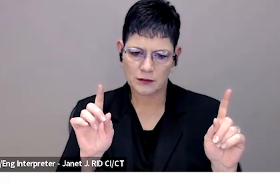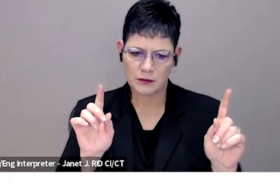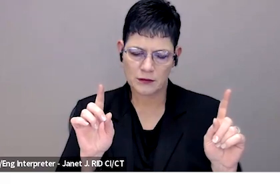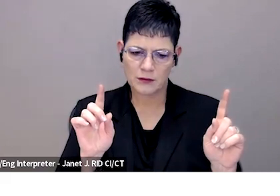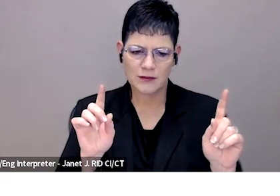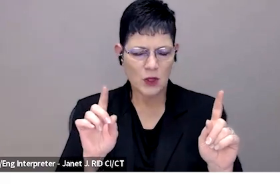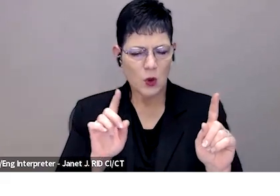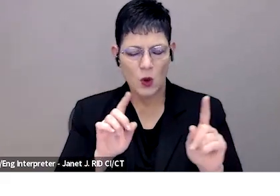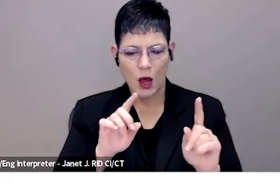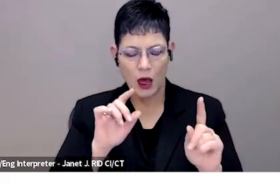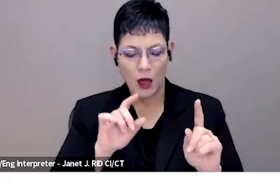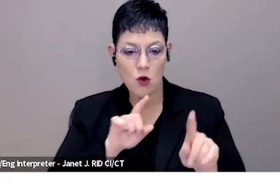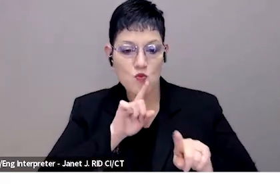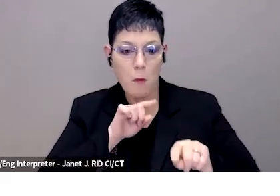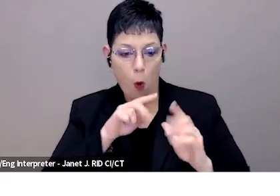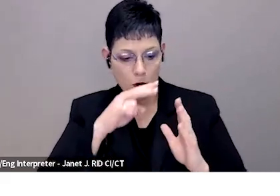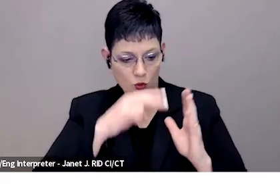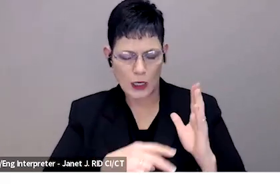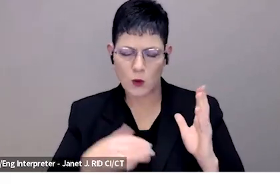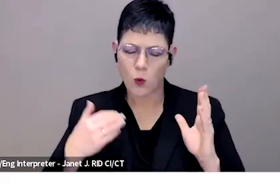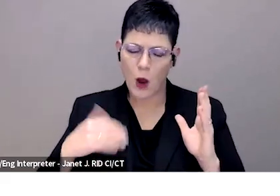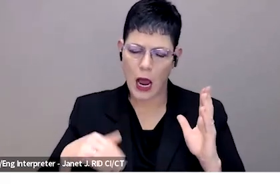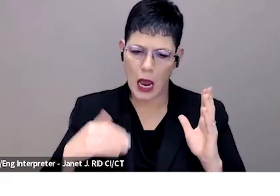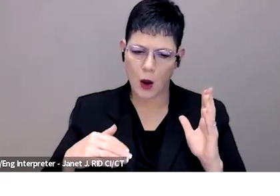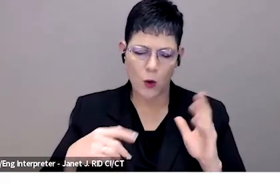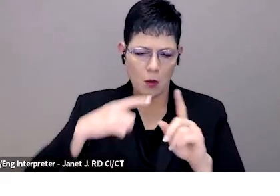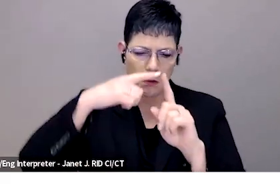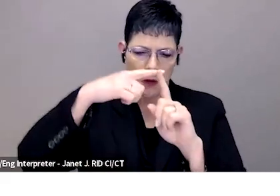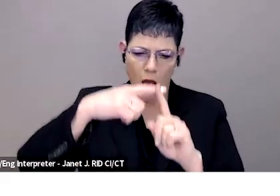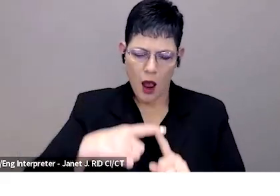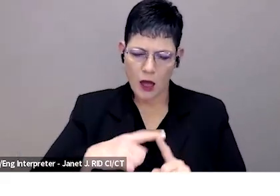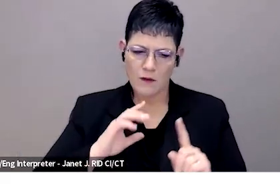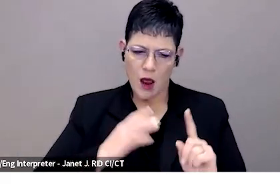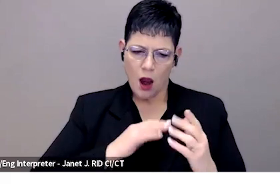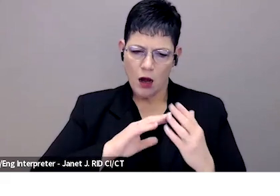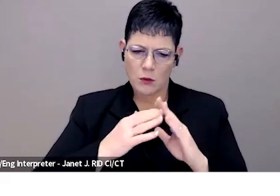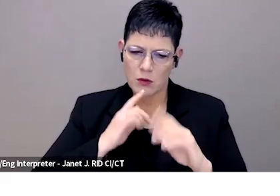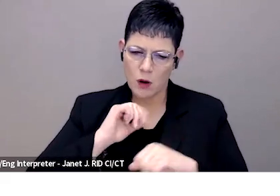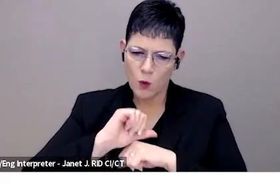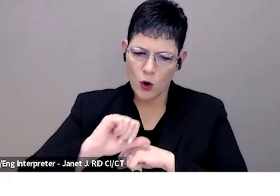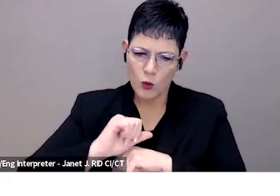when you read the reports. I think all of our communities are looking for the